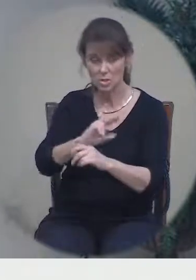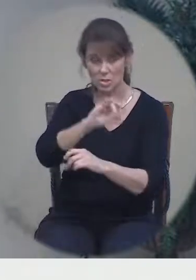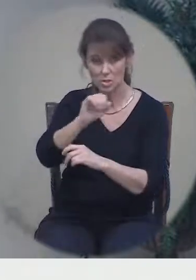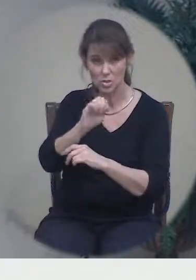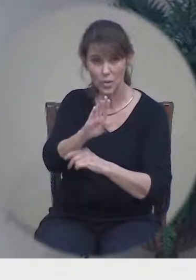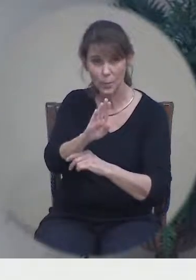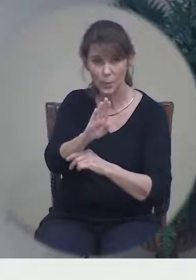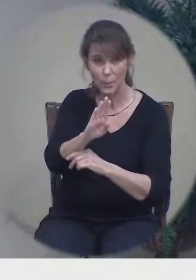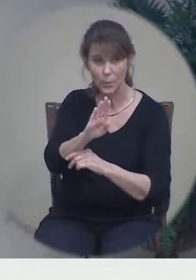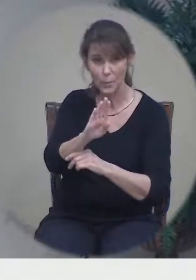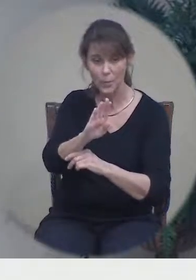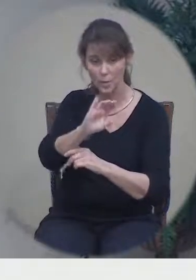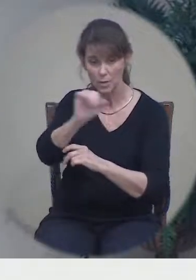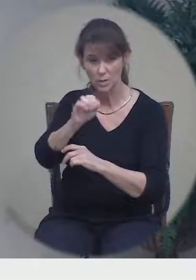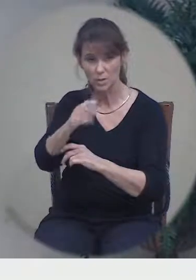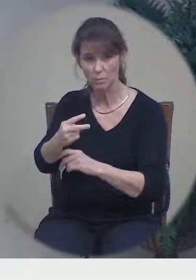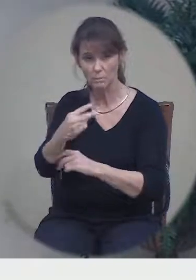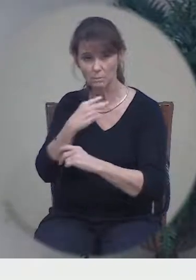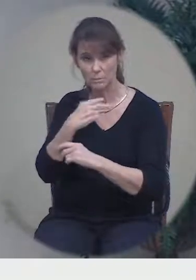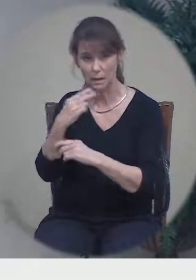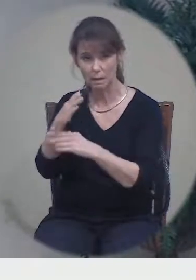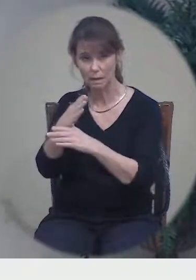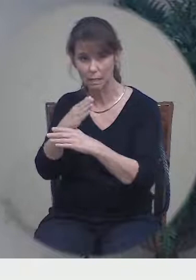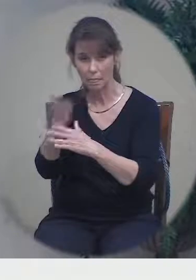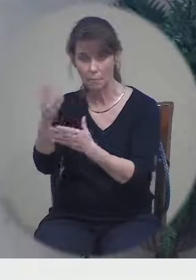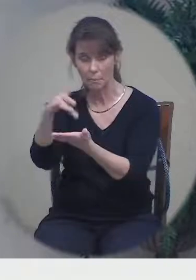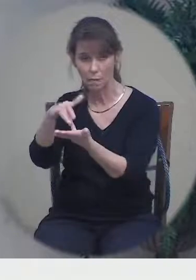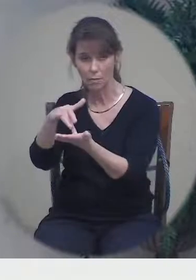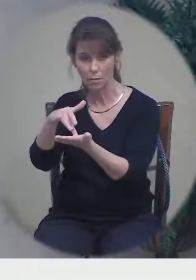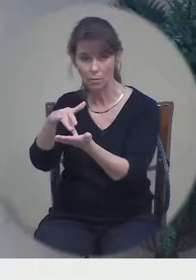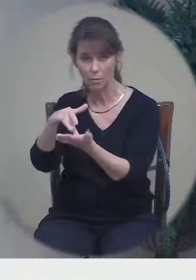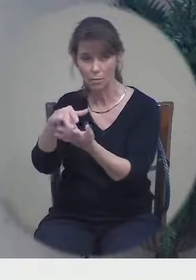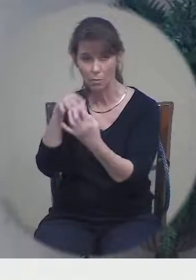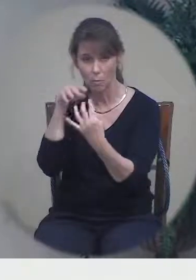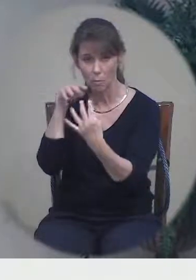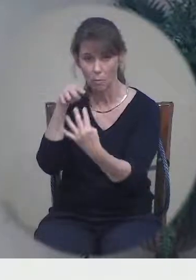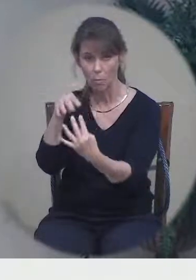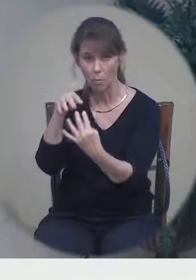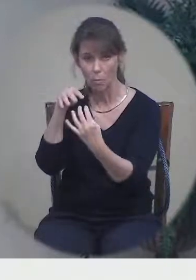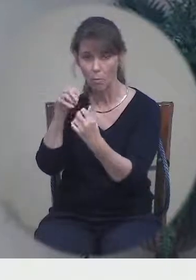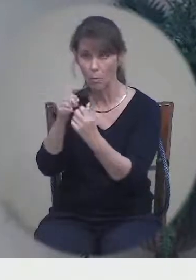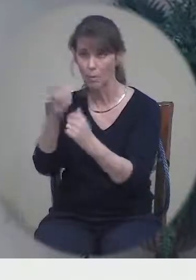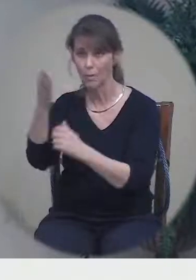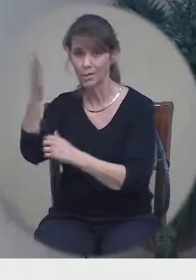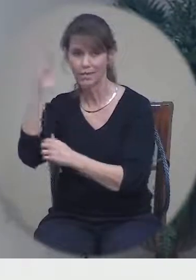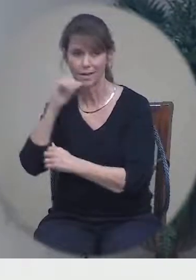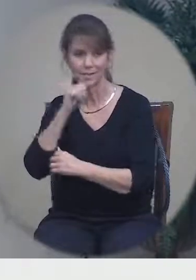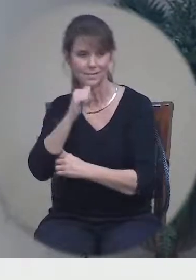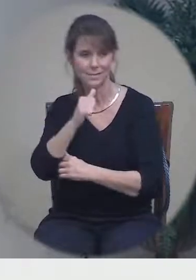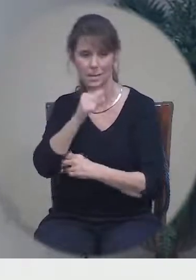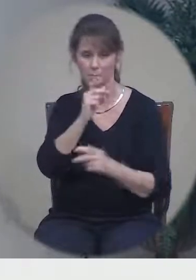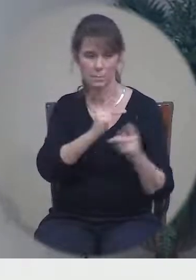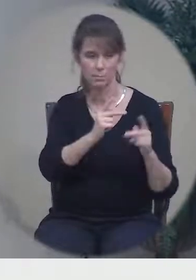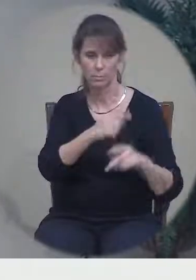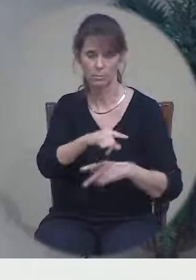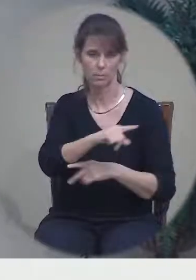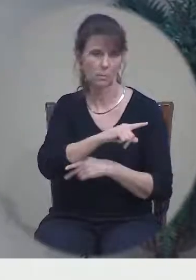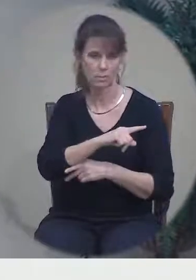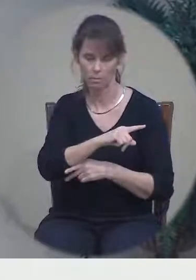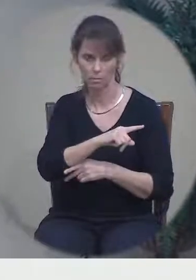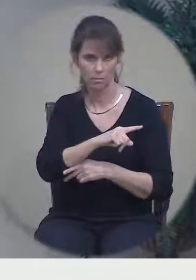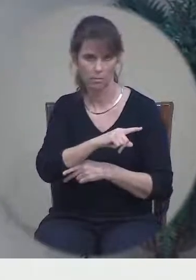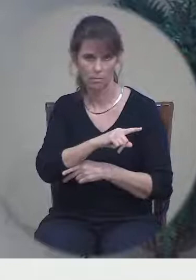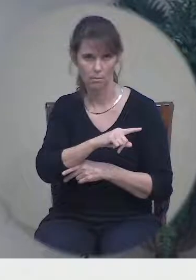it. But the war is with God, not with man. Men are just cannon fodder in his